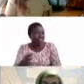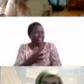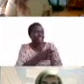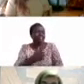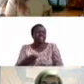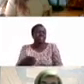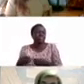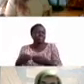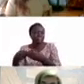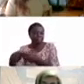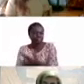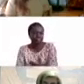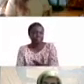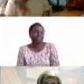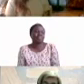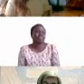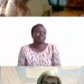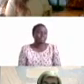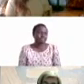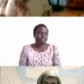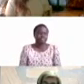or charity.